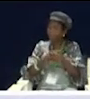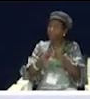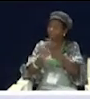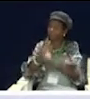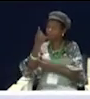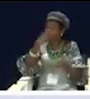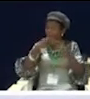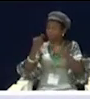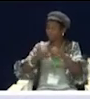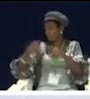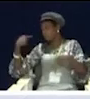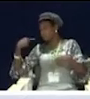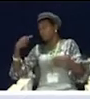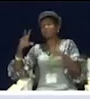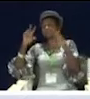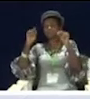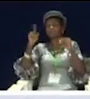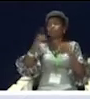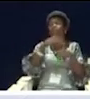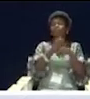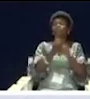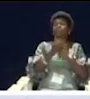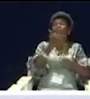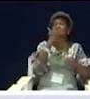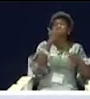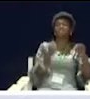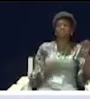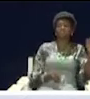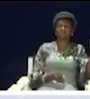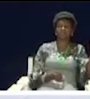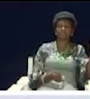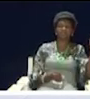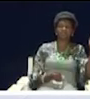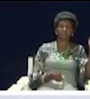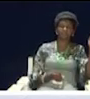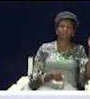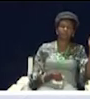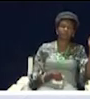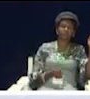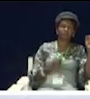come next time, you make a mistake.